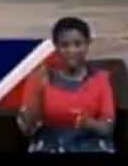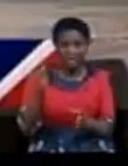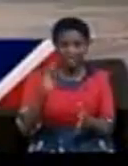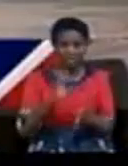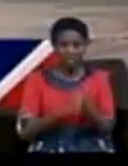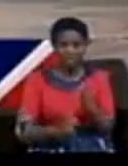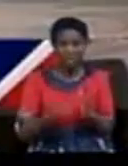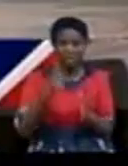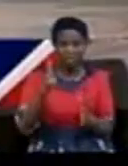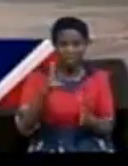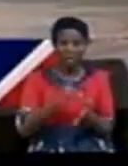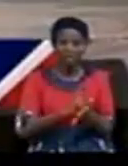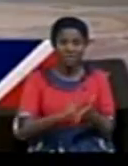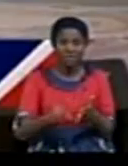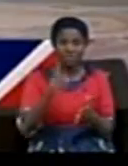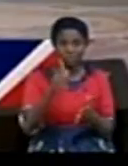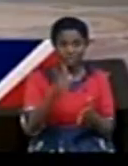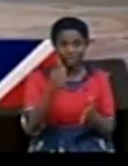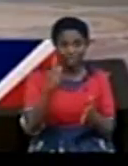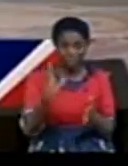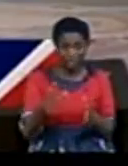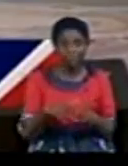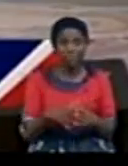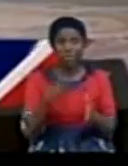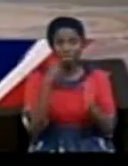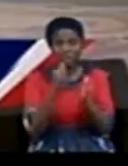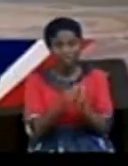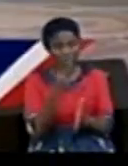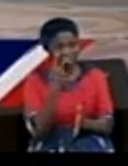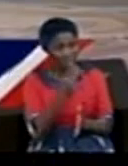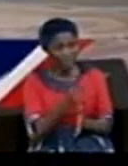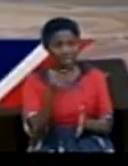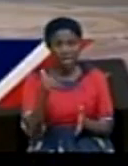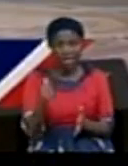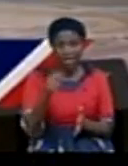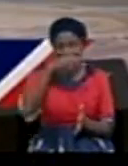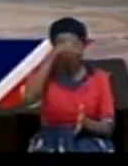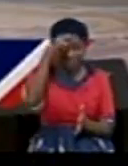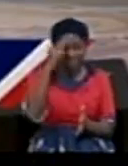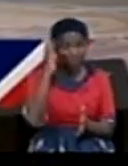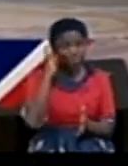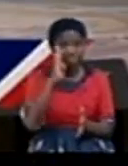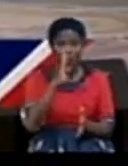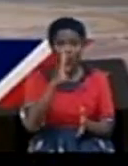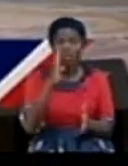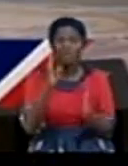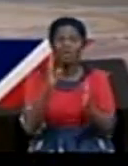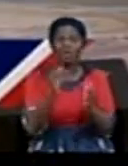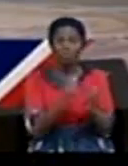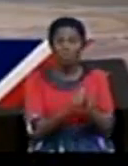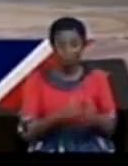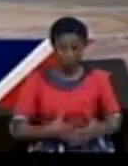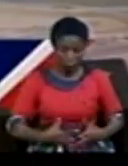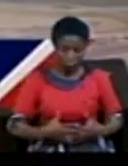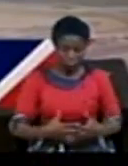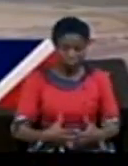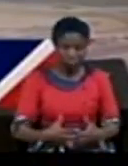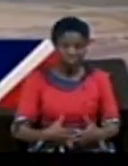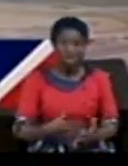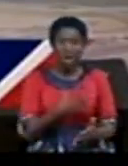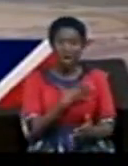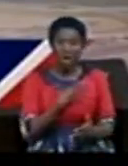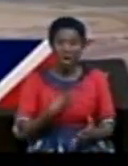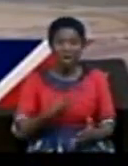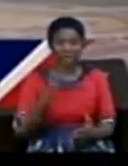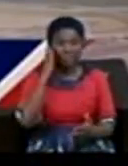it says, behold, a virgin shall be with child and shall bring forth